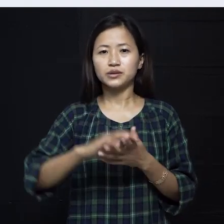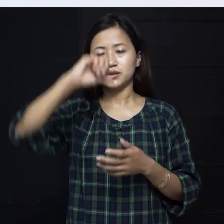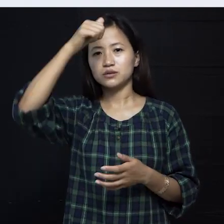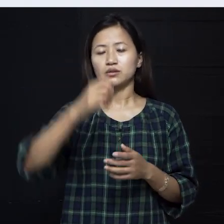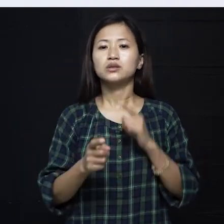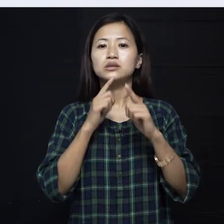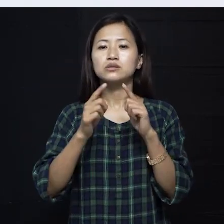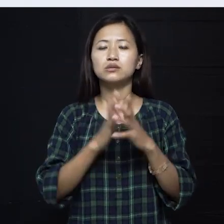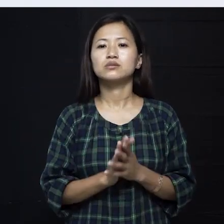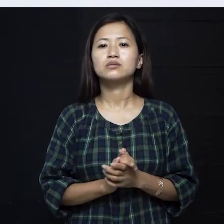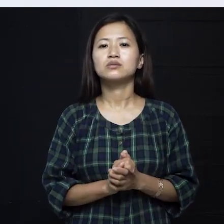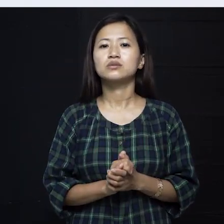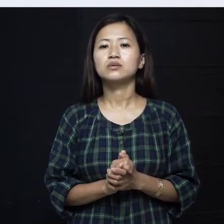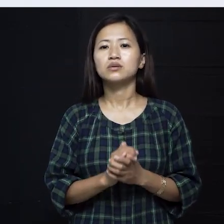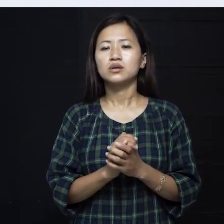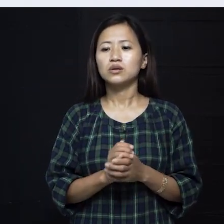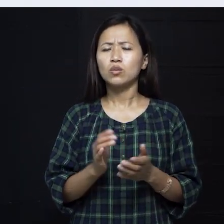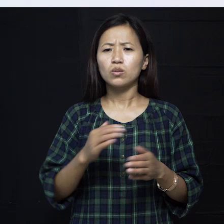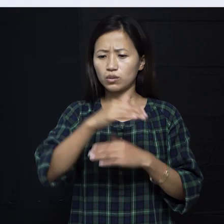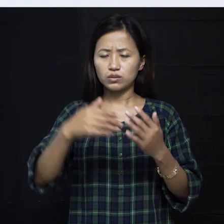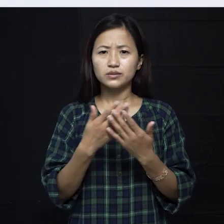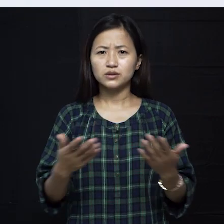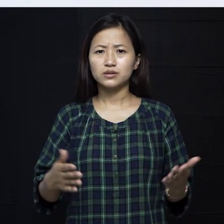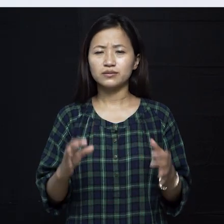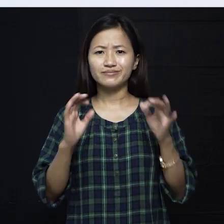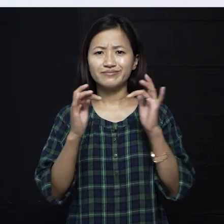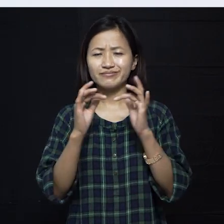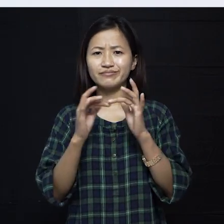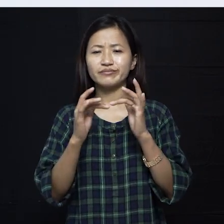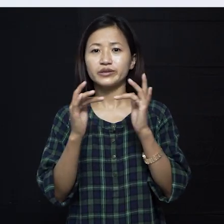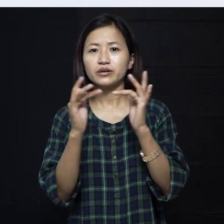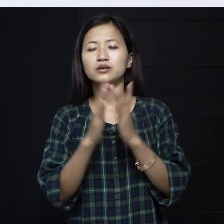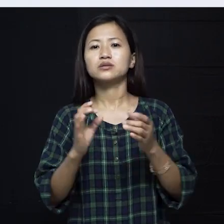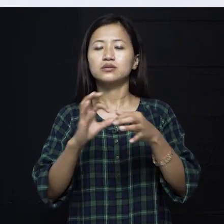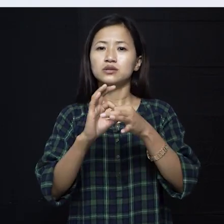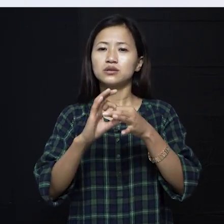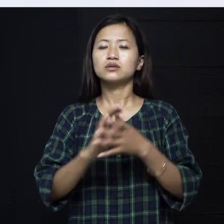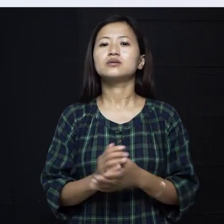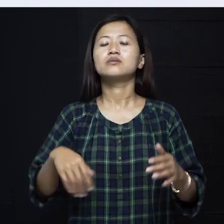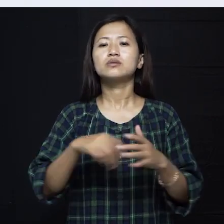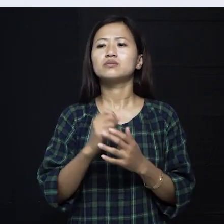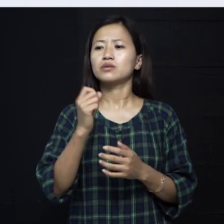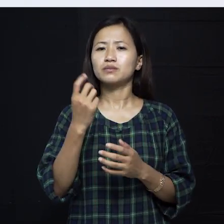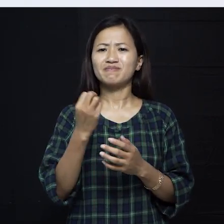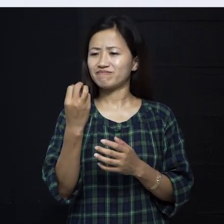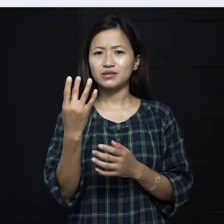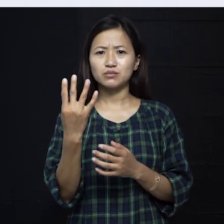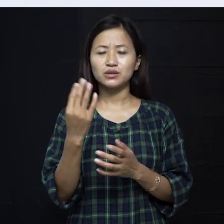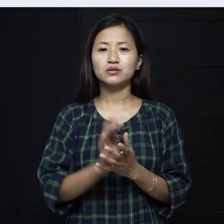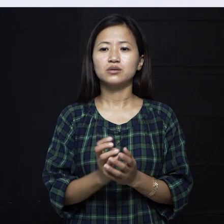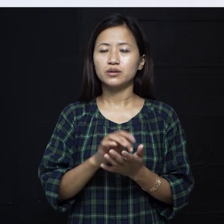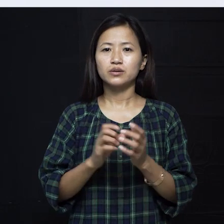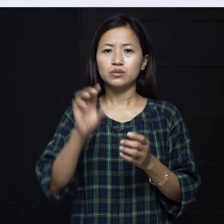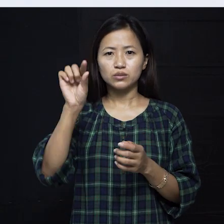you want to talk to them, if you have all those proper connection and all, within a minute, you can do it, isn't it? Those days, I'm